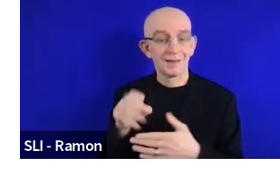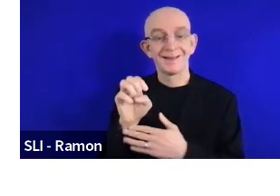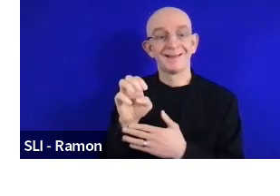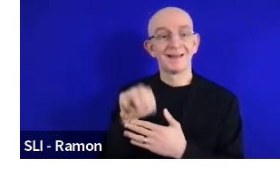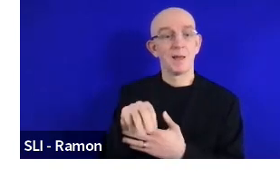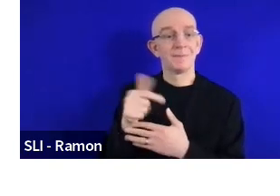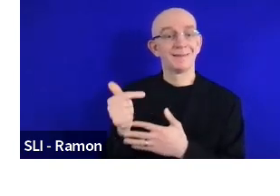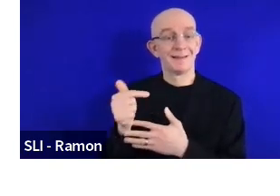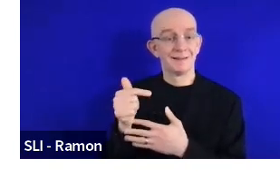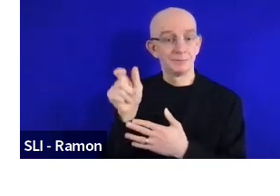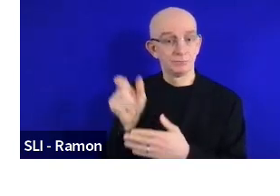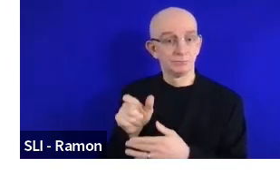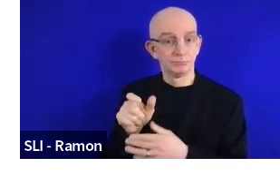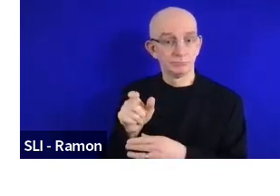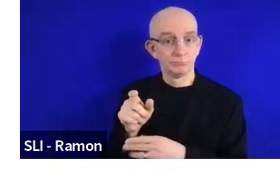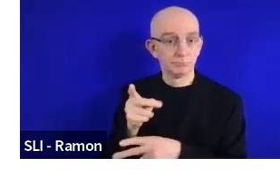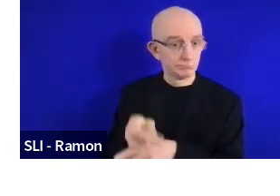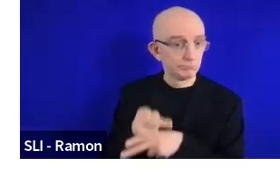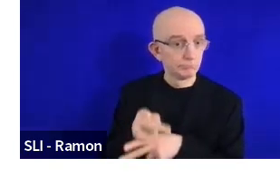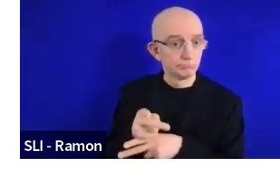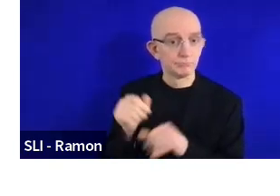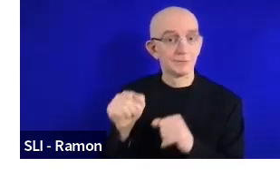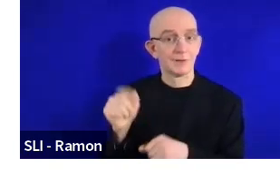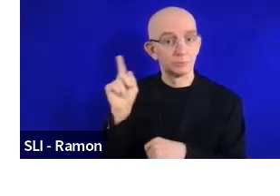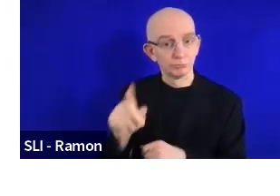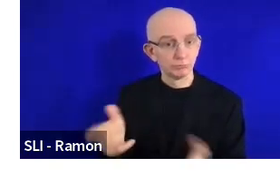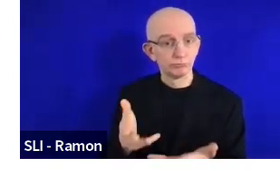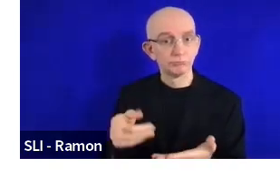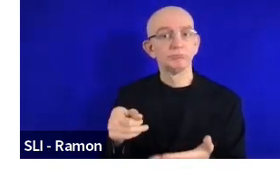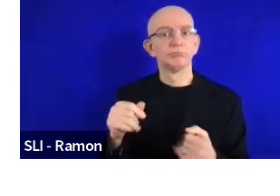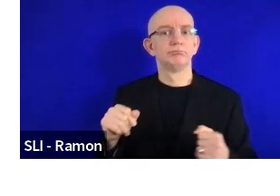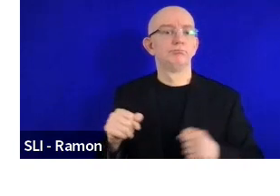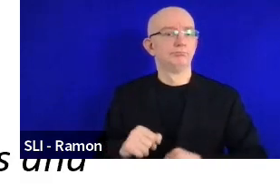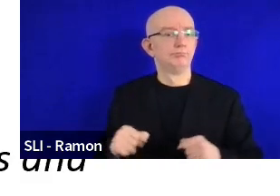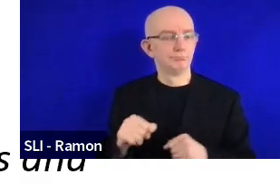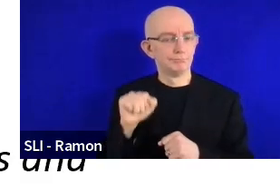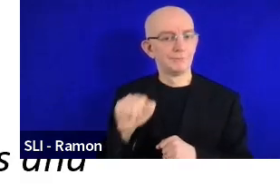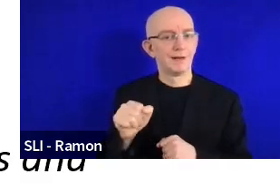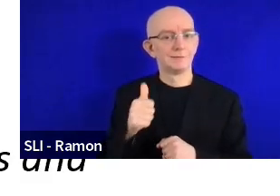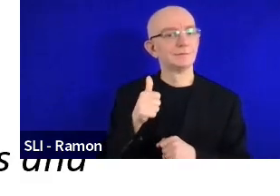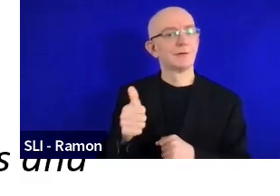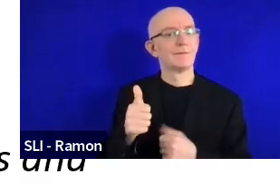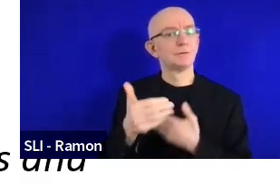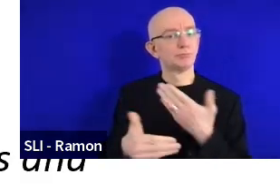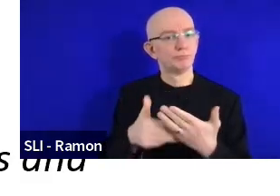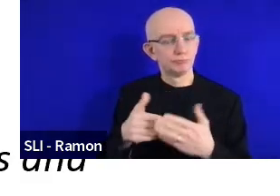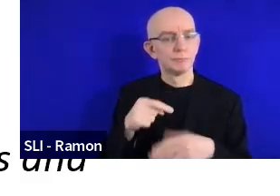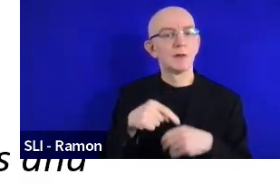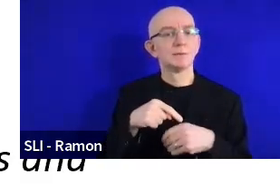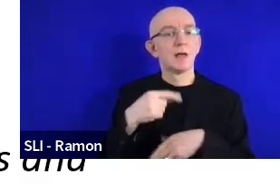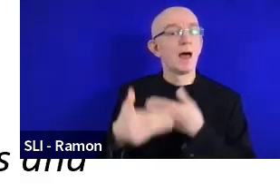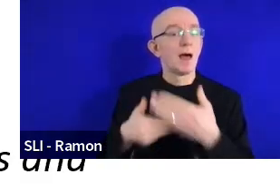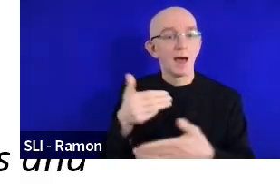possible to scale down the amount of support that the family was receiving from this care visitor. I could share